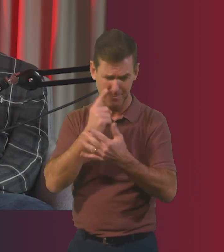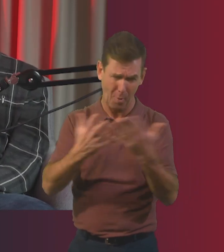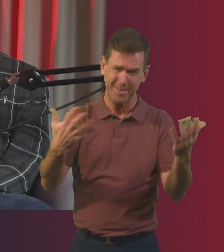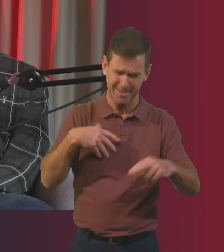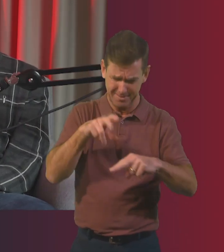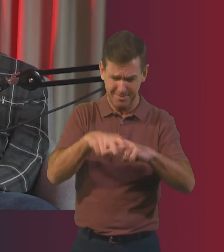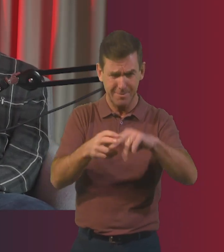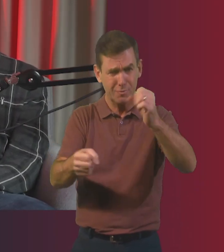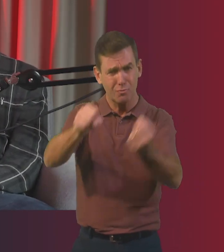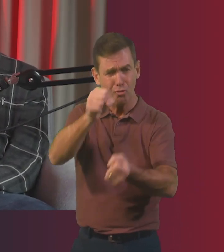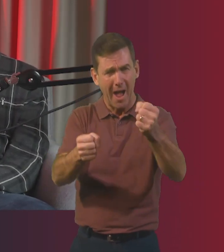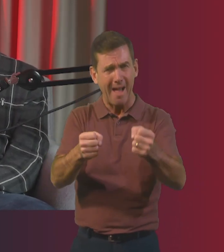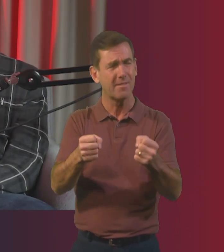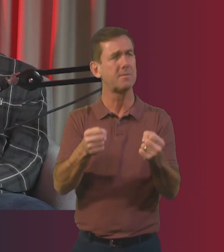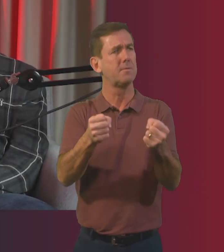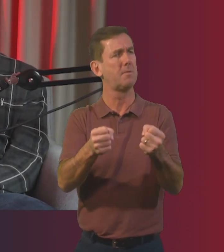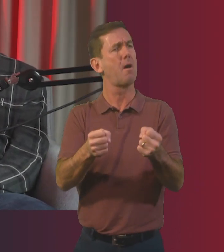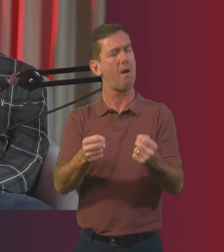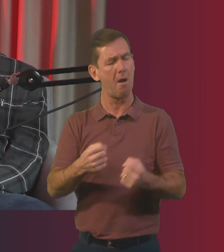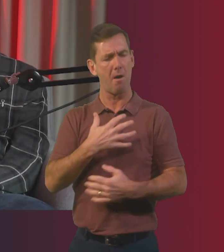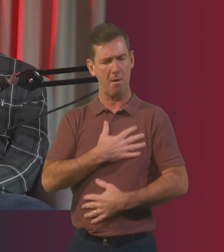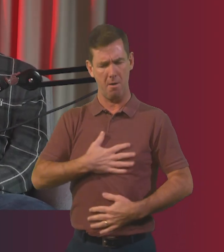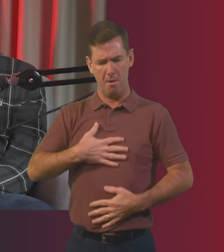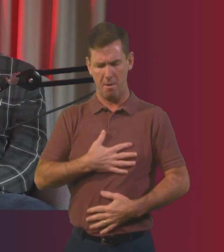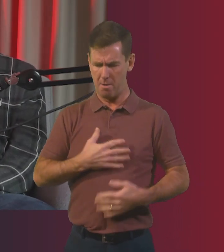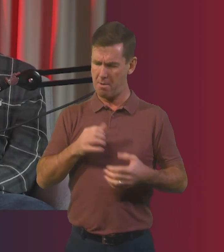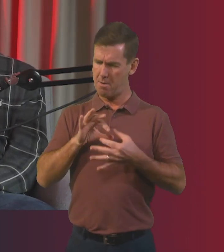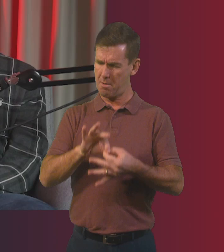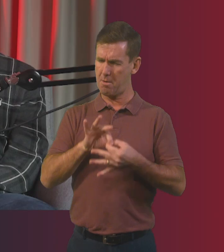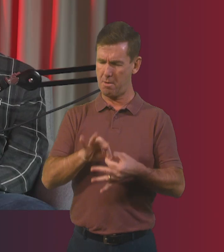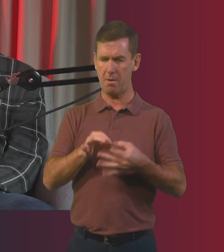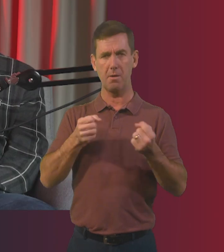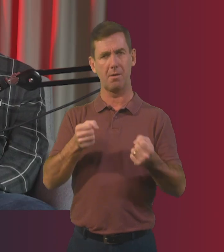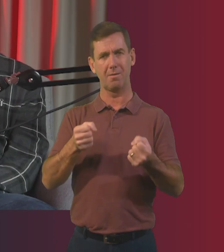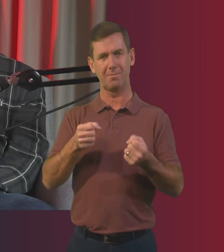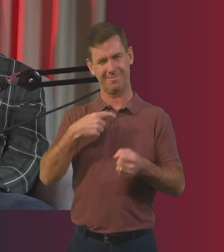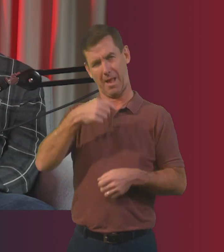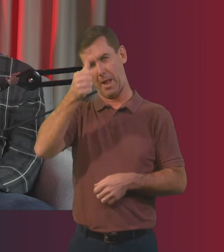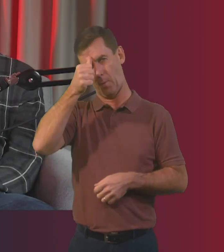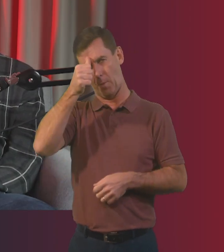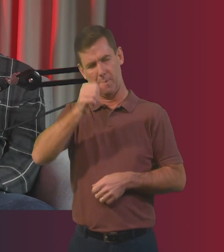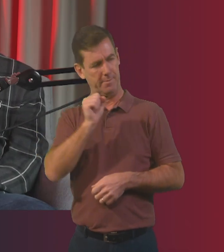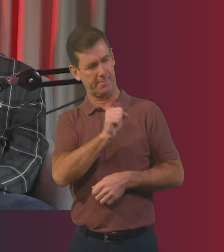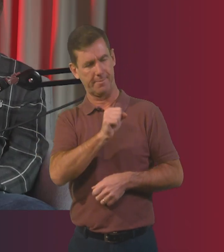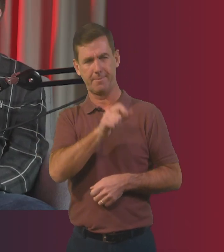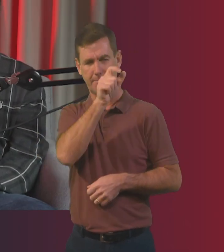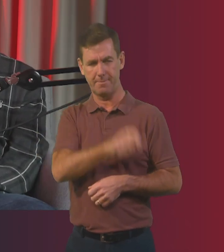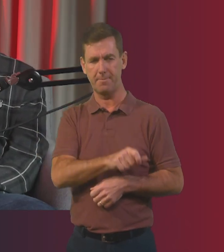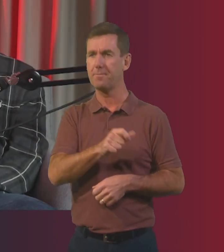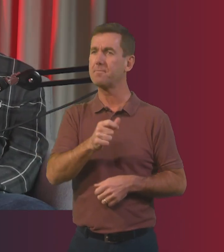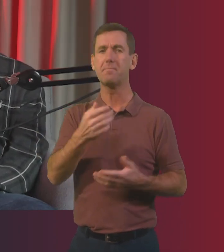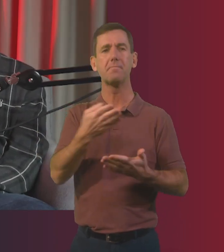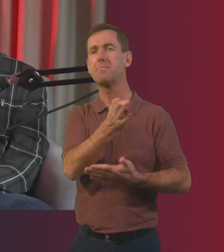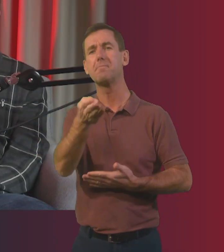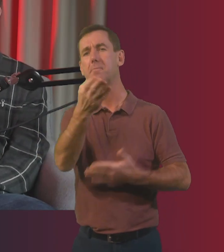drive, and just try and use the car as you would. Obviously you're slightly beholden to where the dealership is and where they take you on